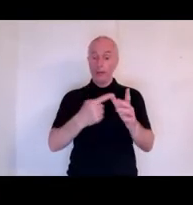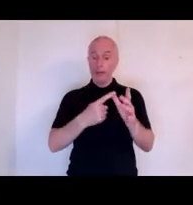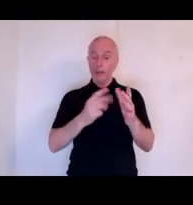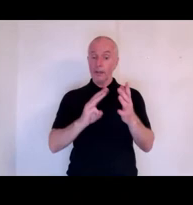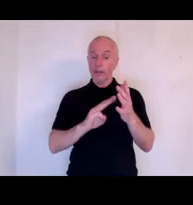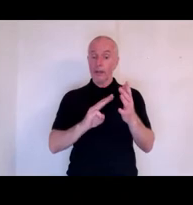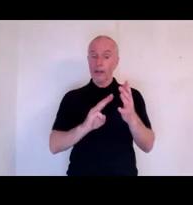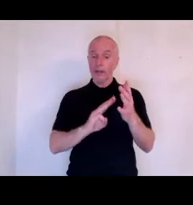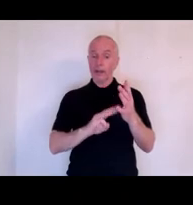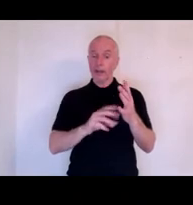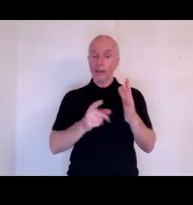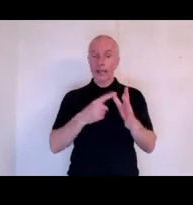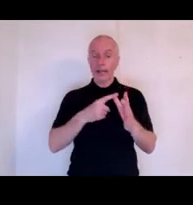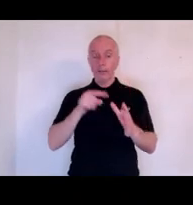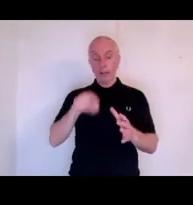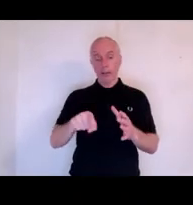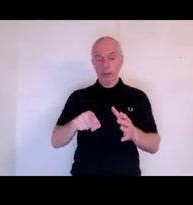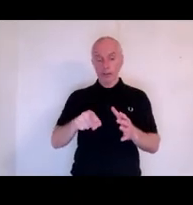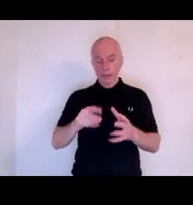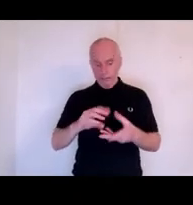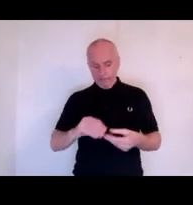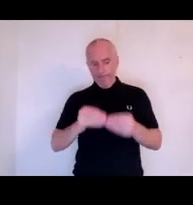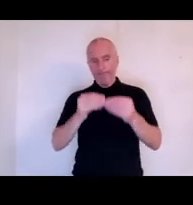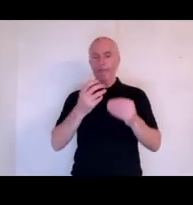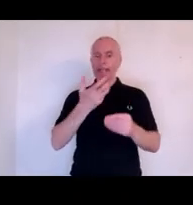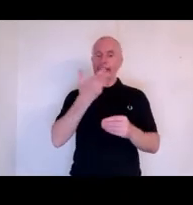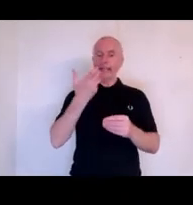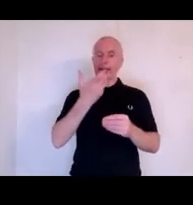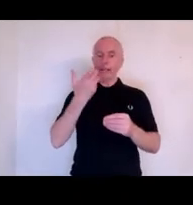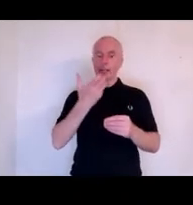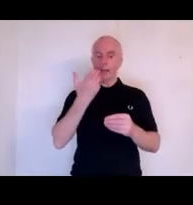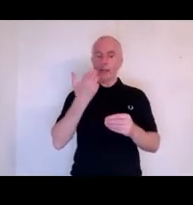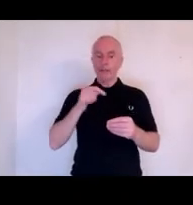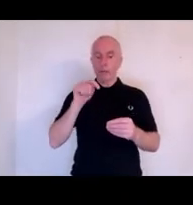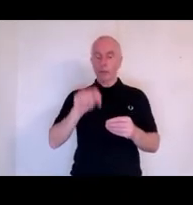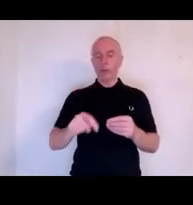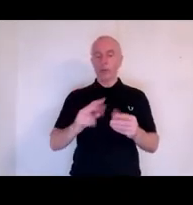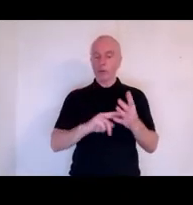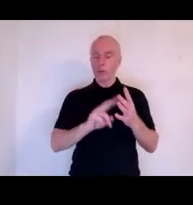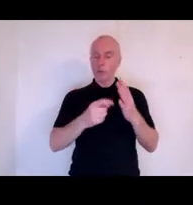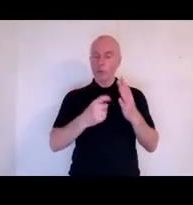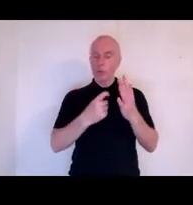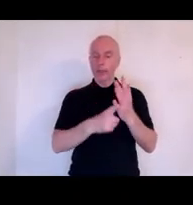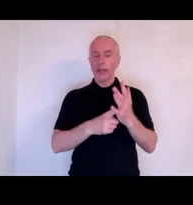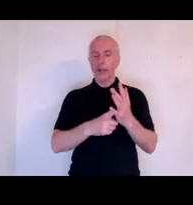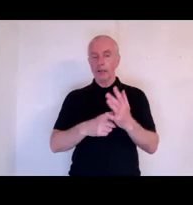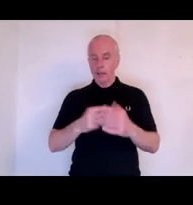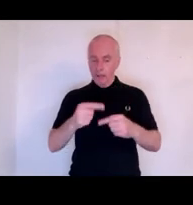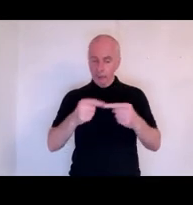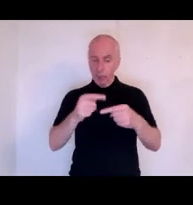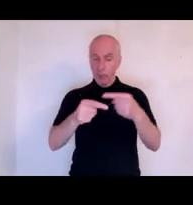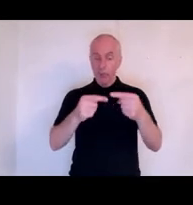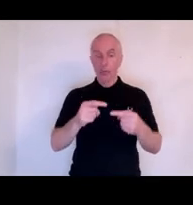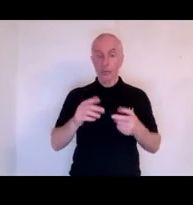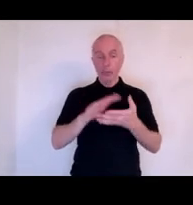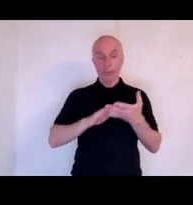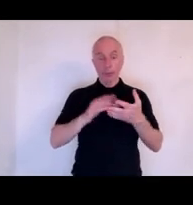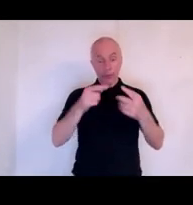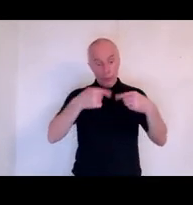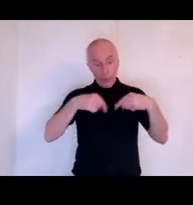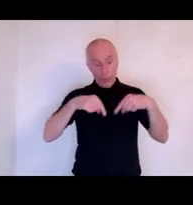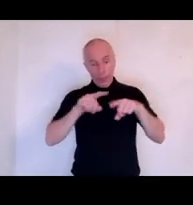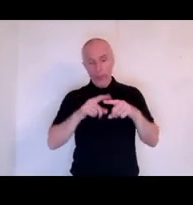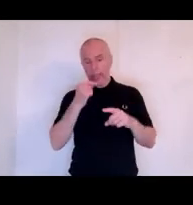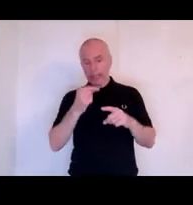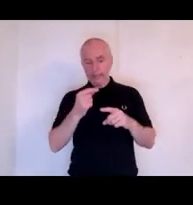of heating within nuclear fuel. So in this instance, what we're trying to do is make measurements that allow us to more accurately